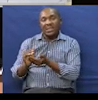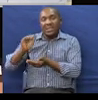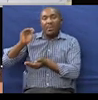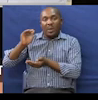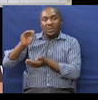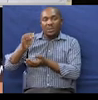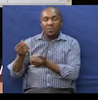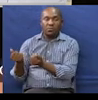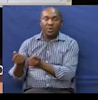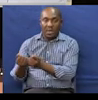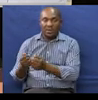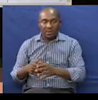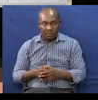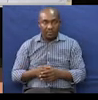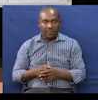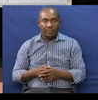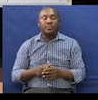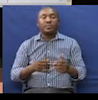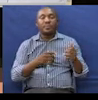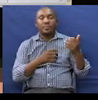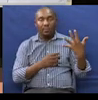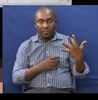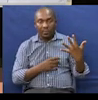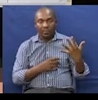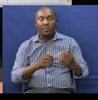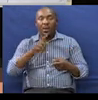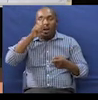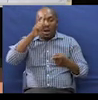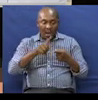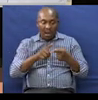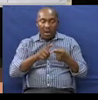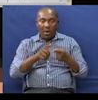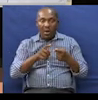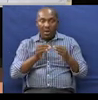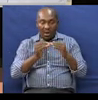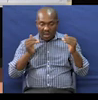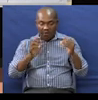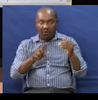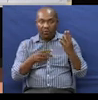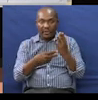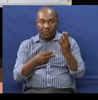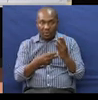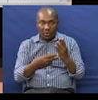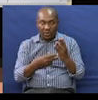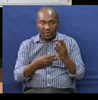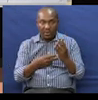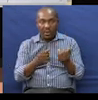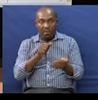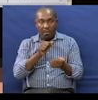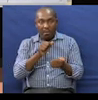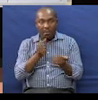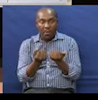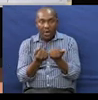is because of the low level of technology of production tools that were